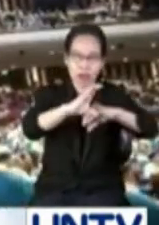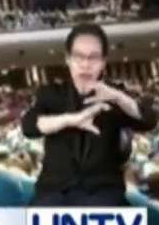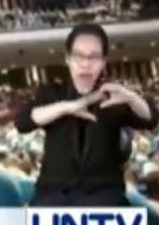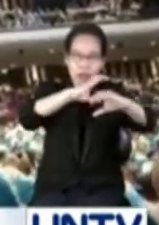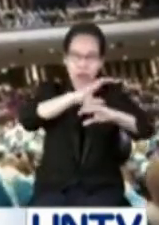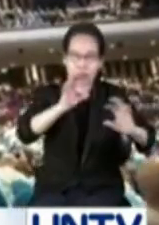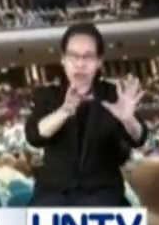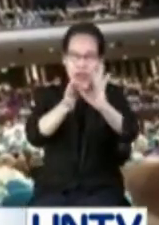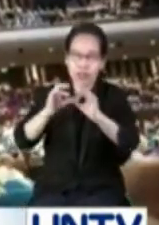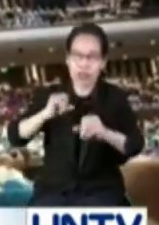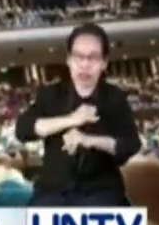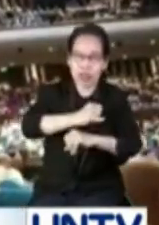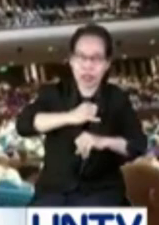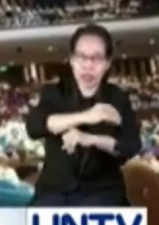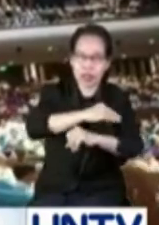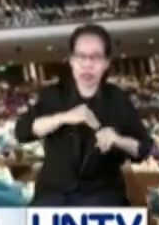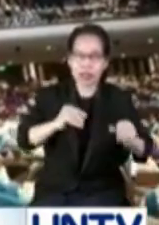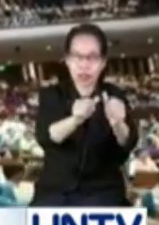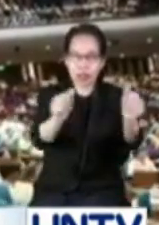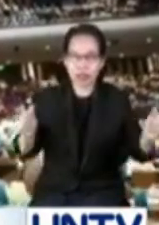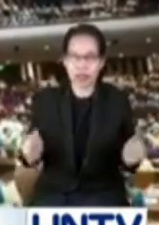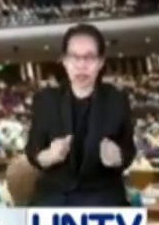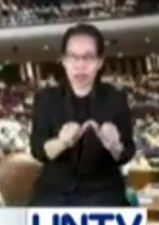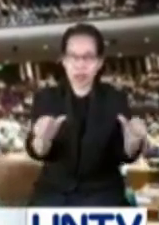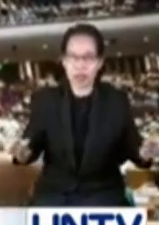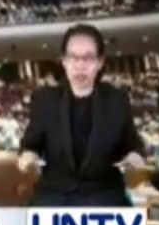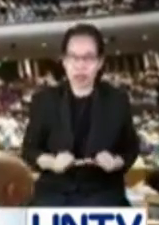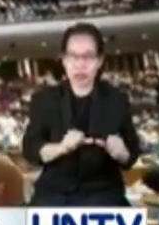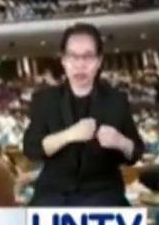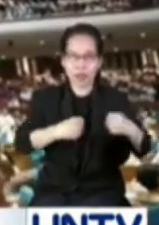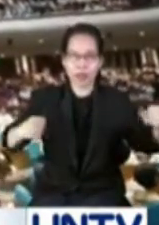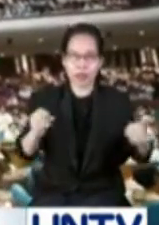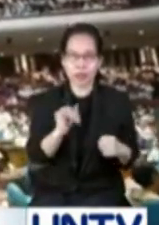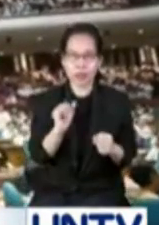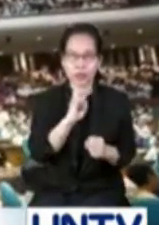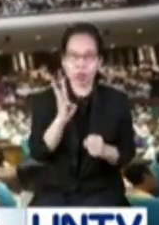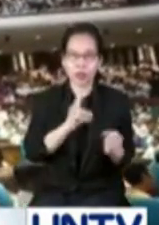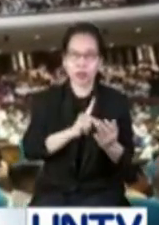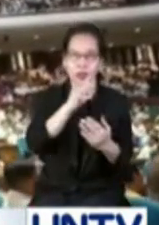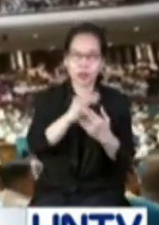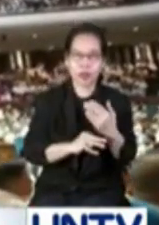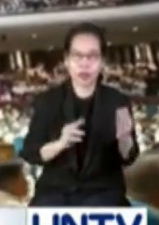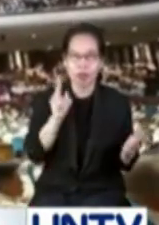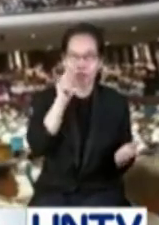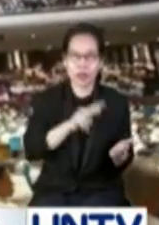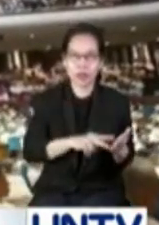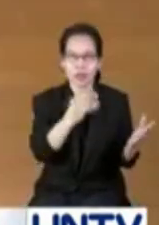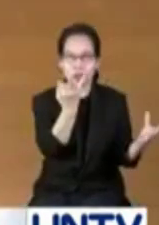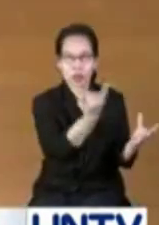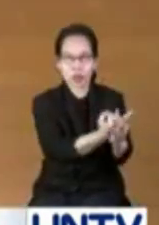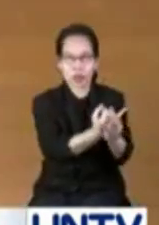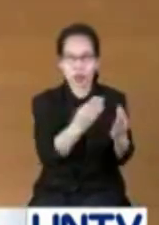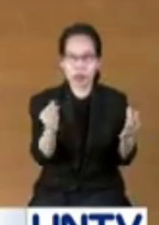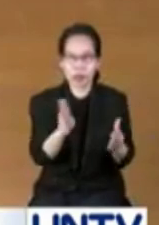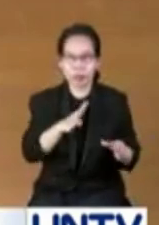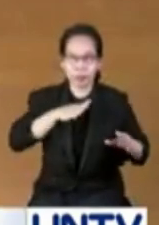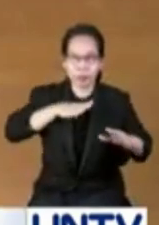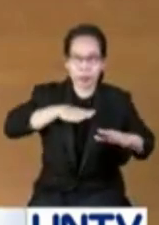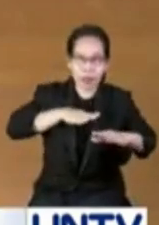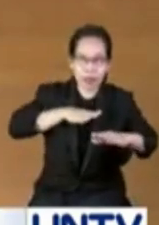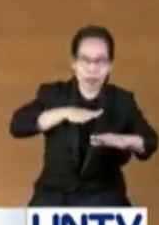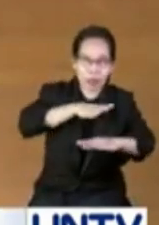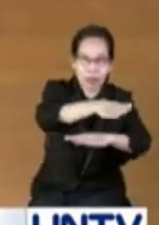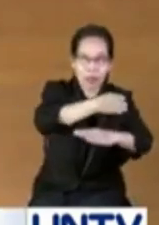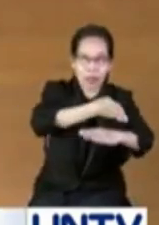islands and areas separated by waters. The program notably includes the Bataan-Cavite Interlink